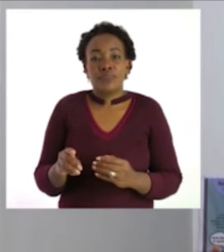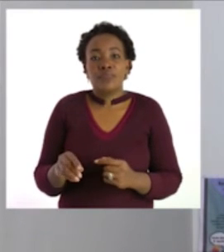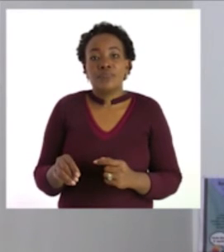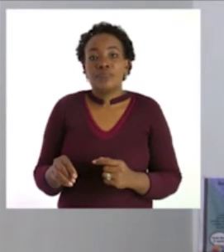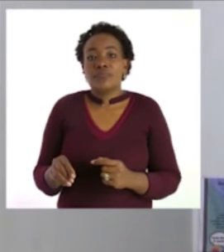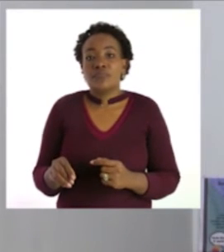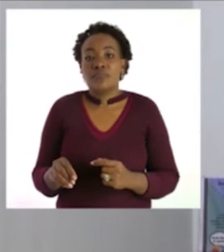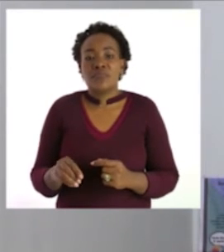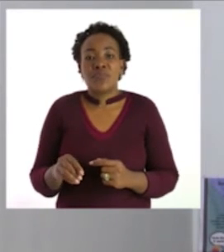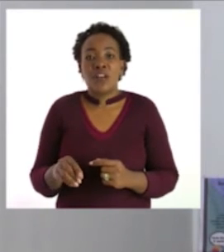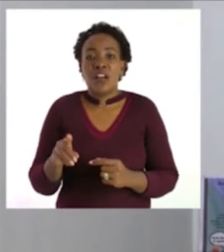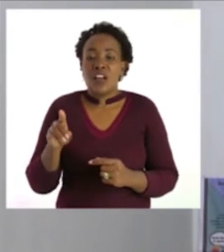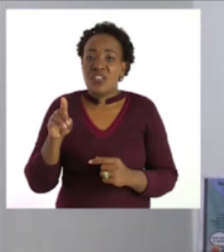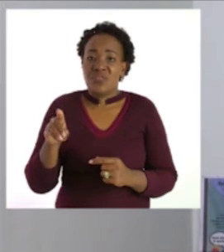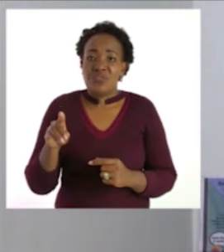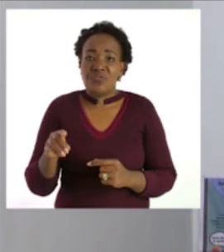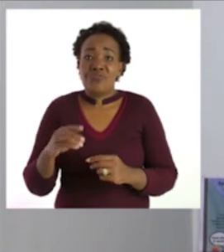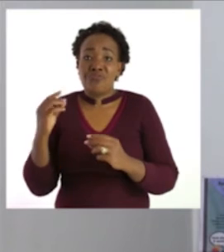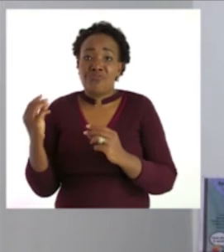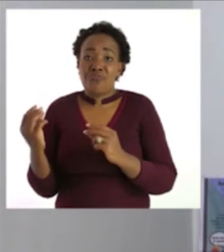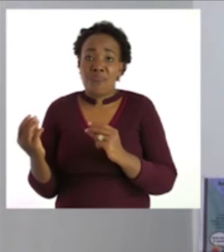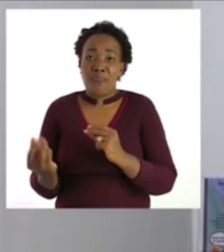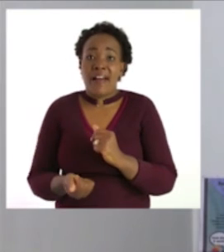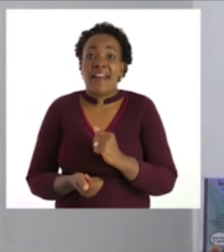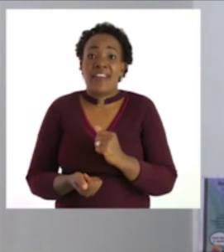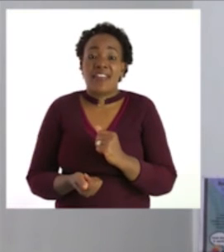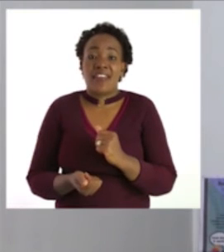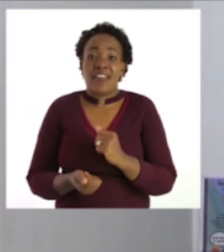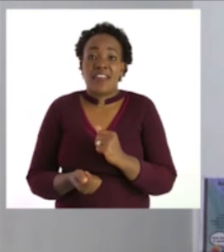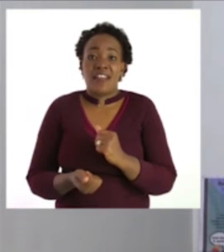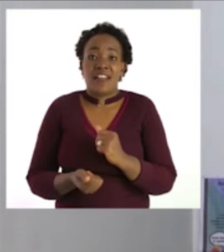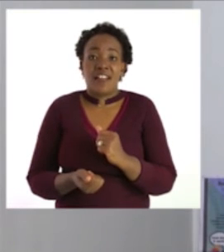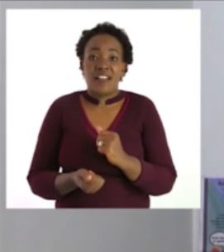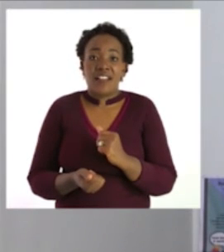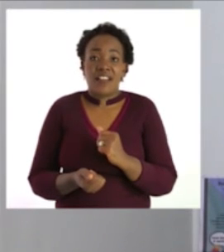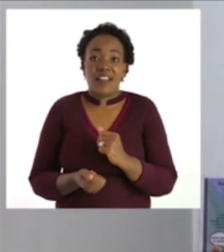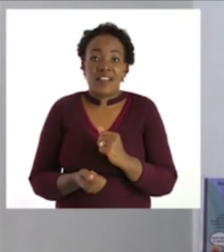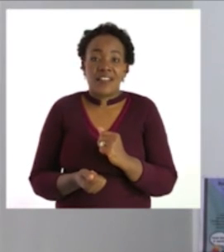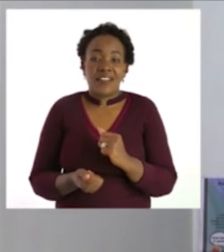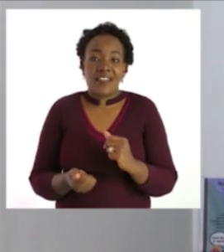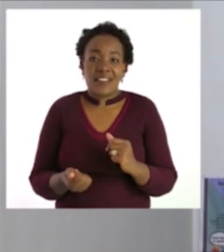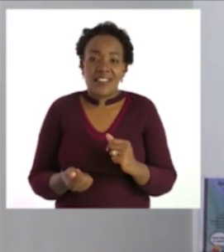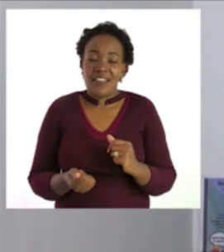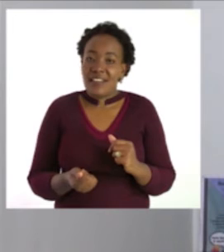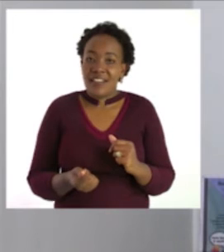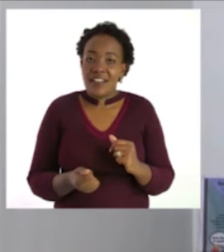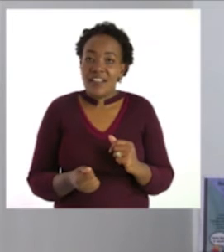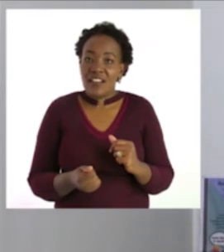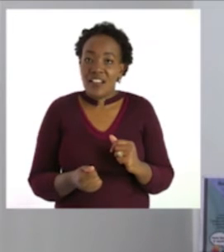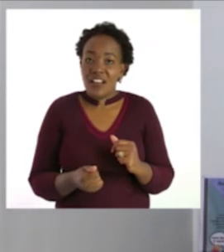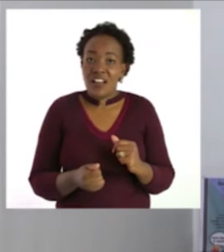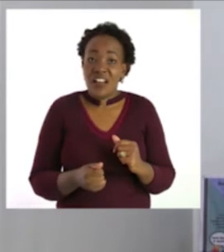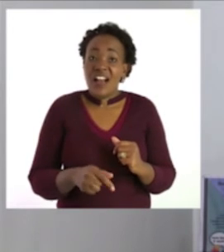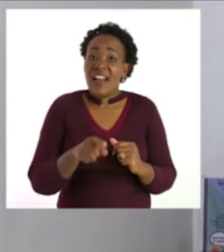did you goodbye. And this